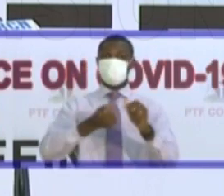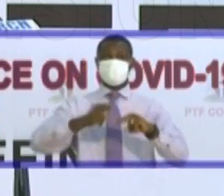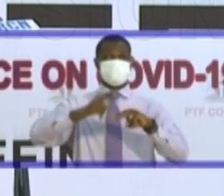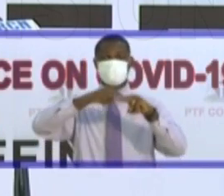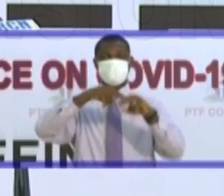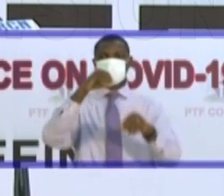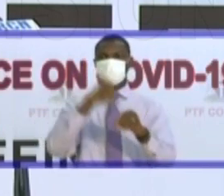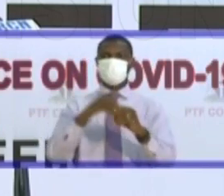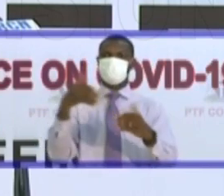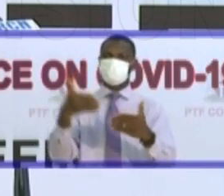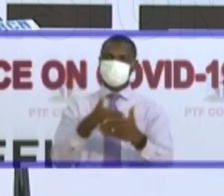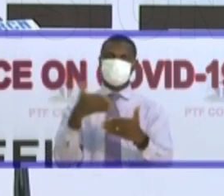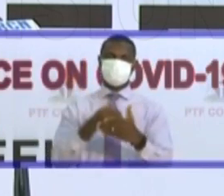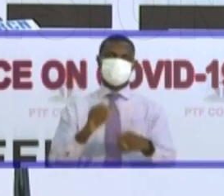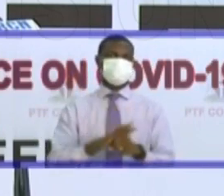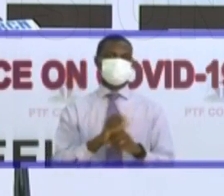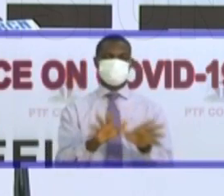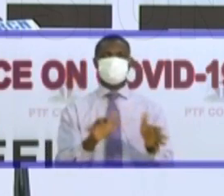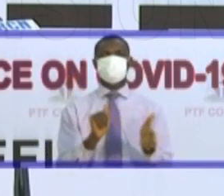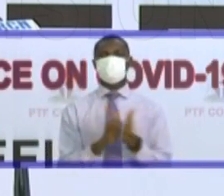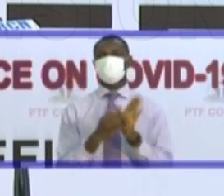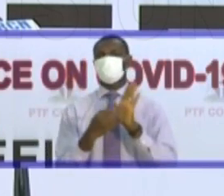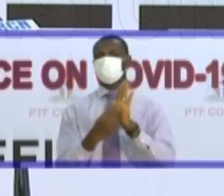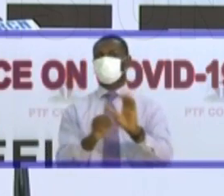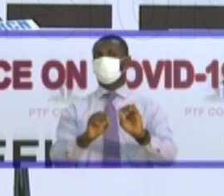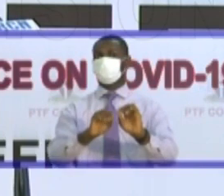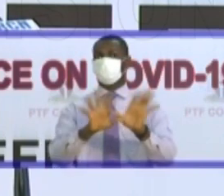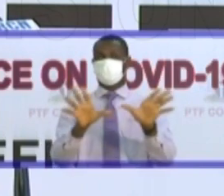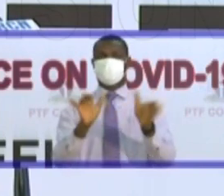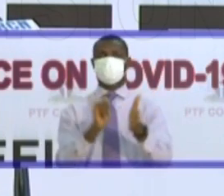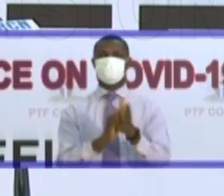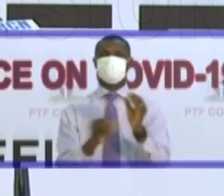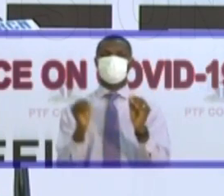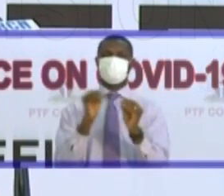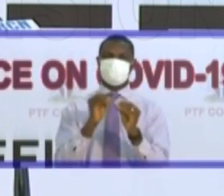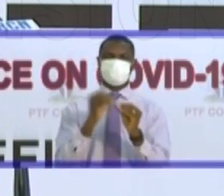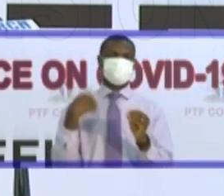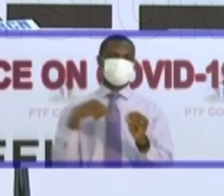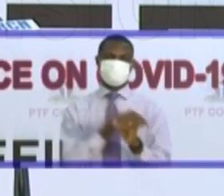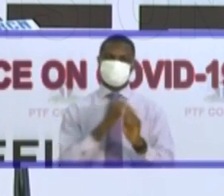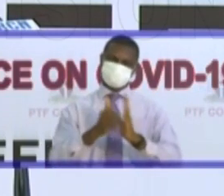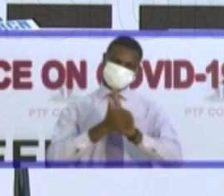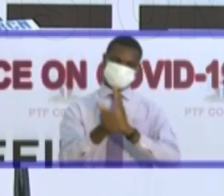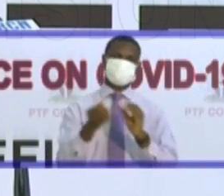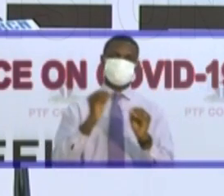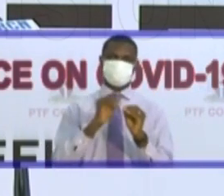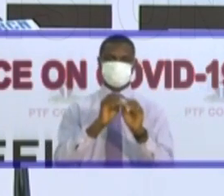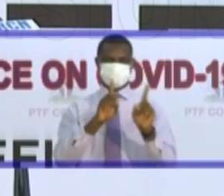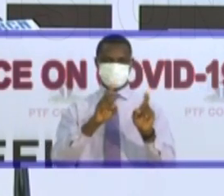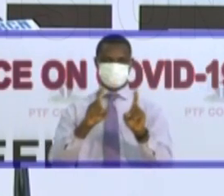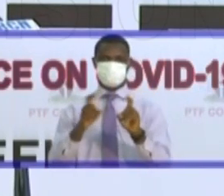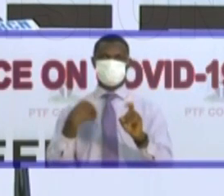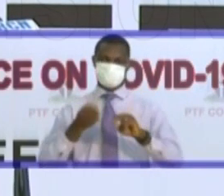far and is one indication of more efficient testing and